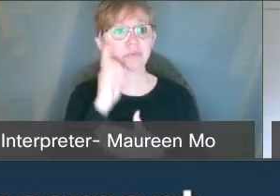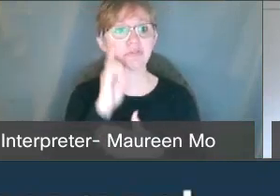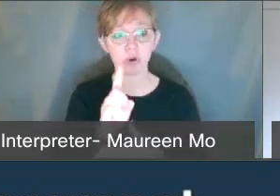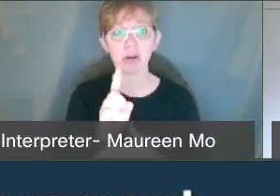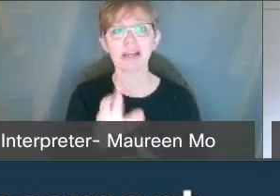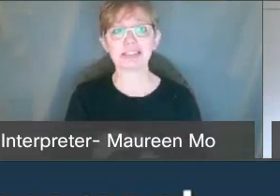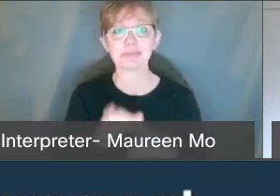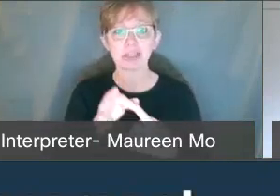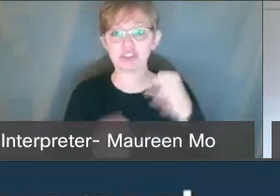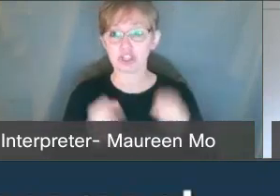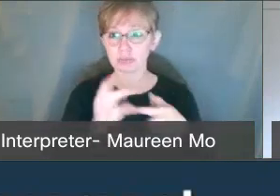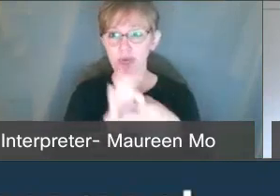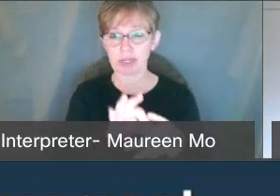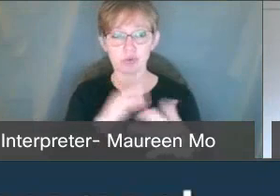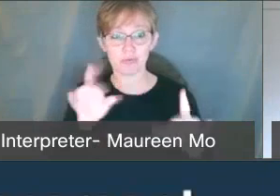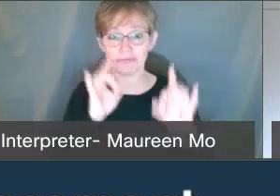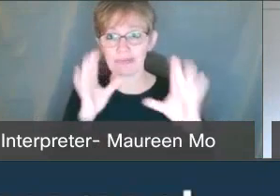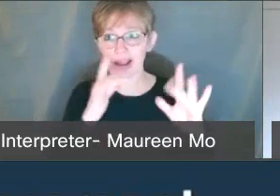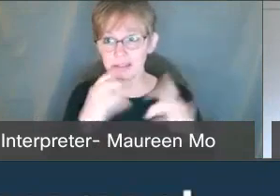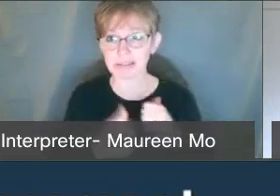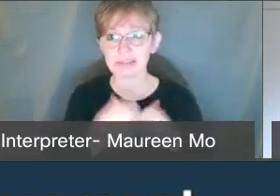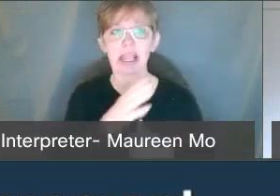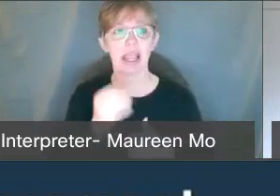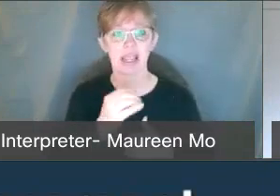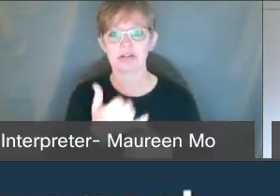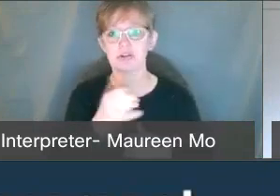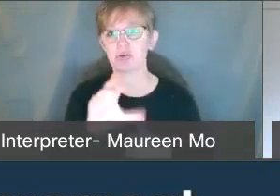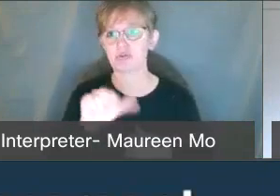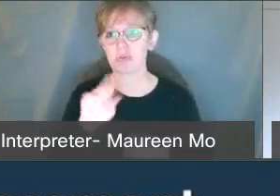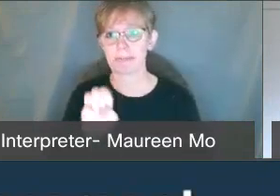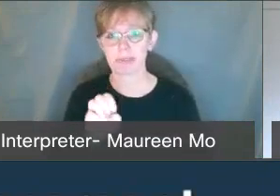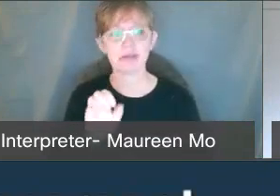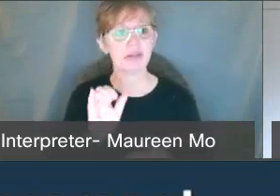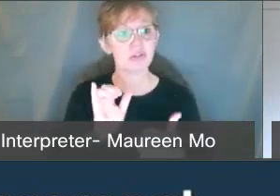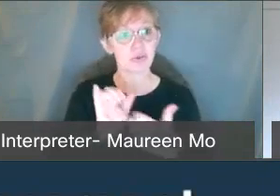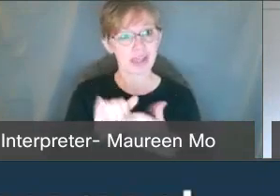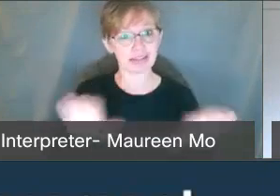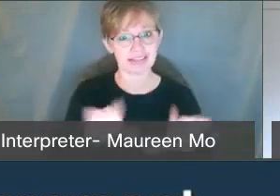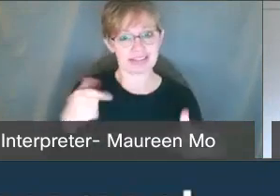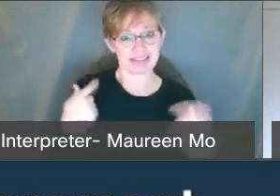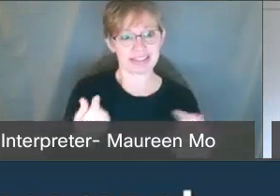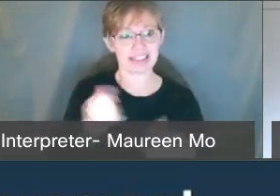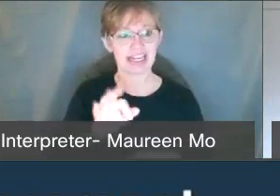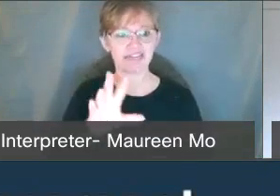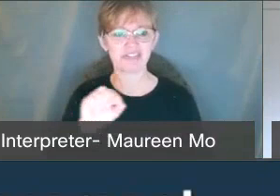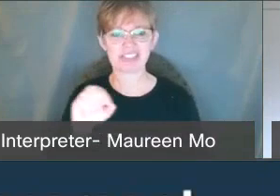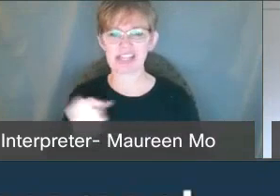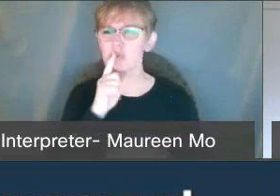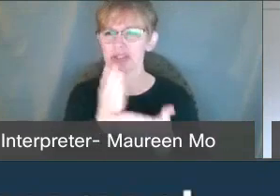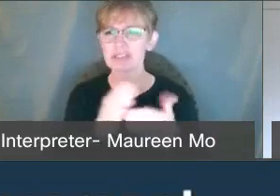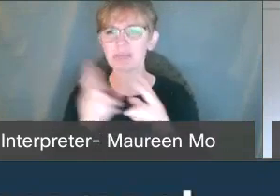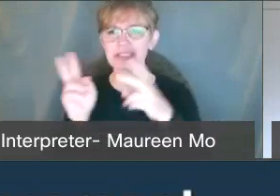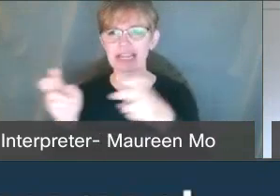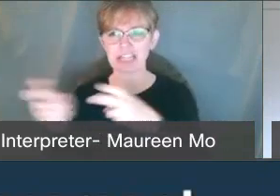we have known this to be true in research since the 1950s, and then I've included some citations there on the slide for you of even very